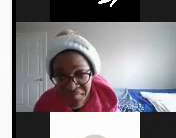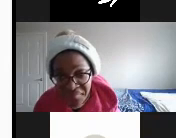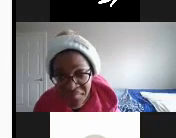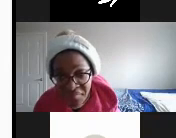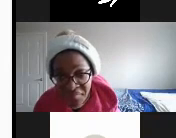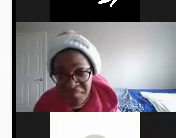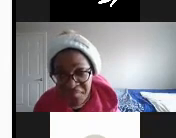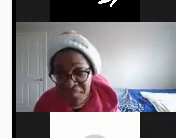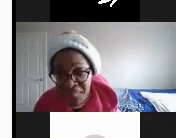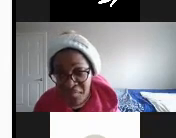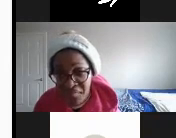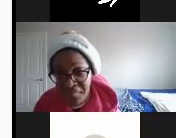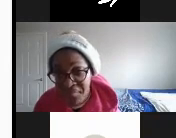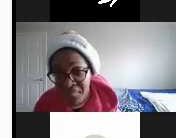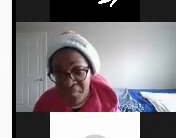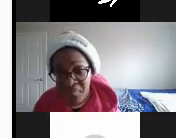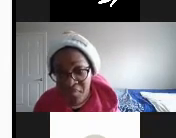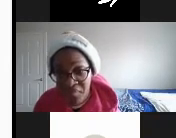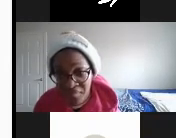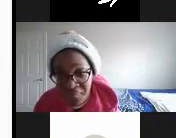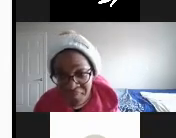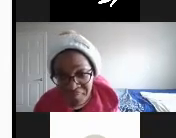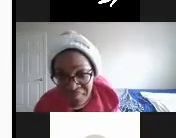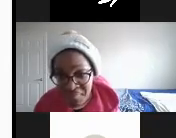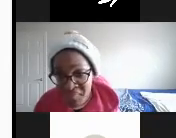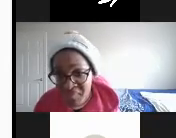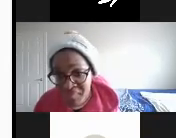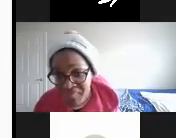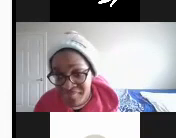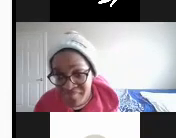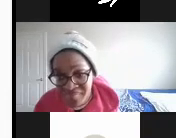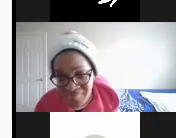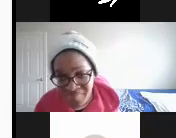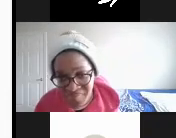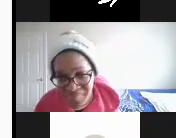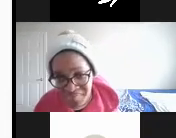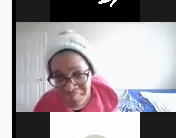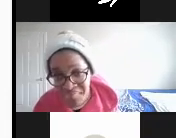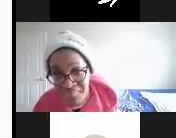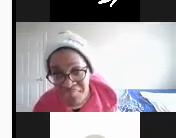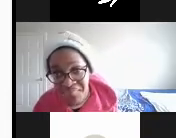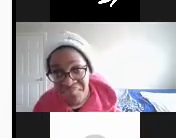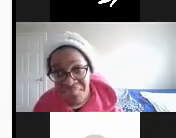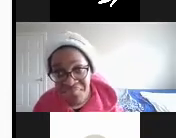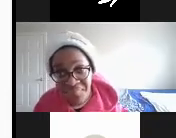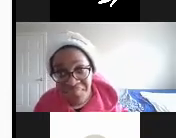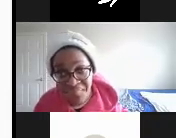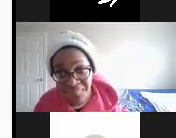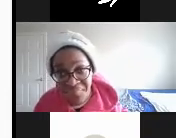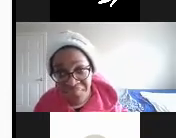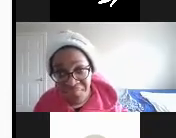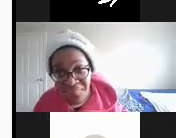an opportunity to do some real dialoguing with some of our presenters. So we're going to start